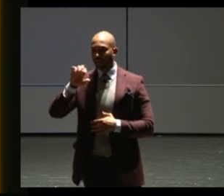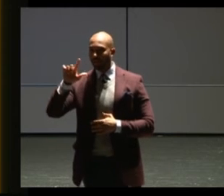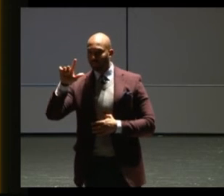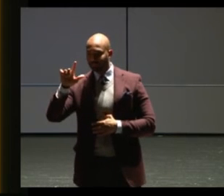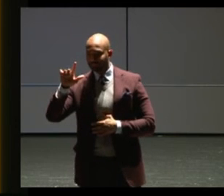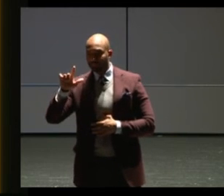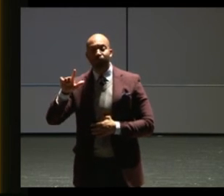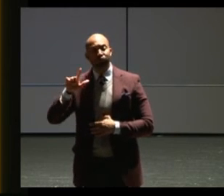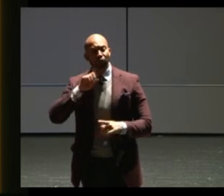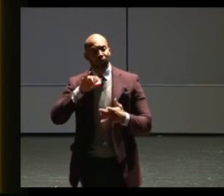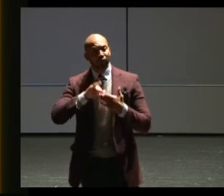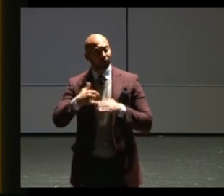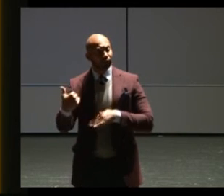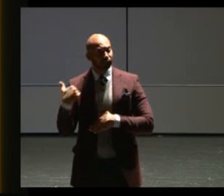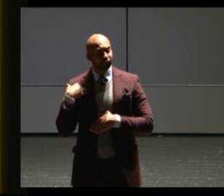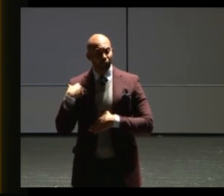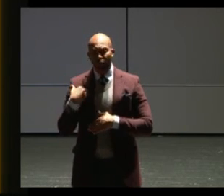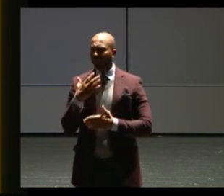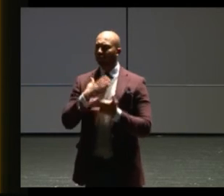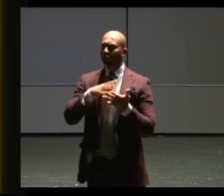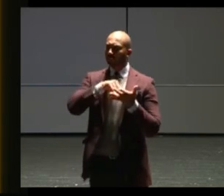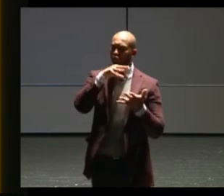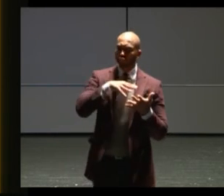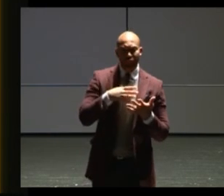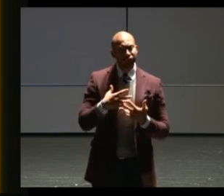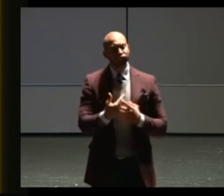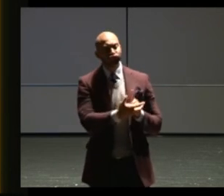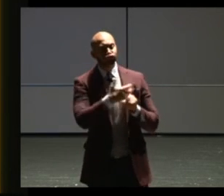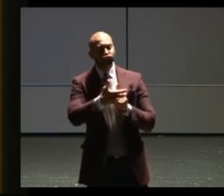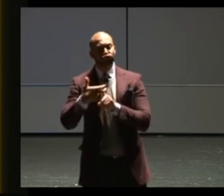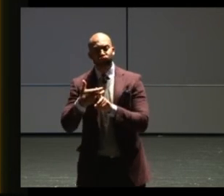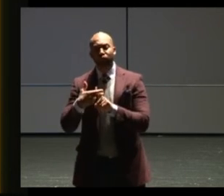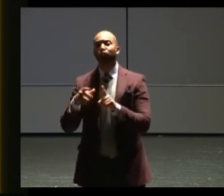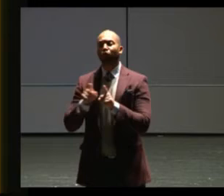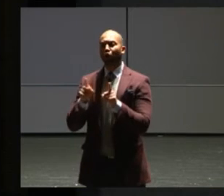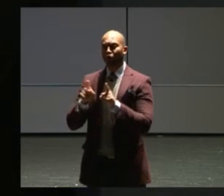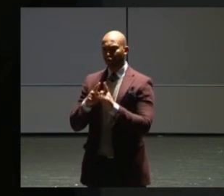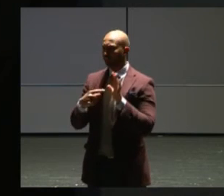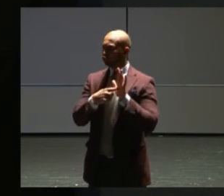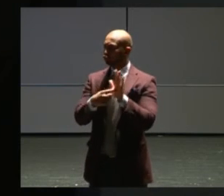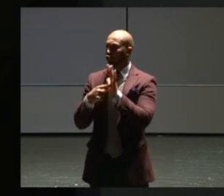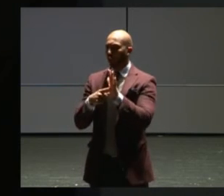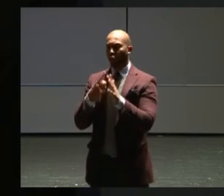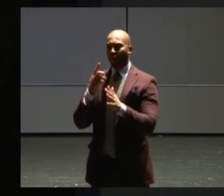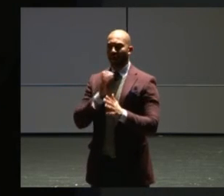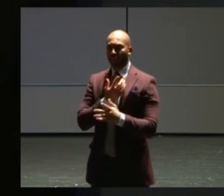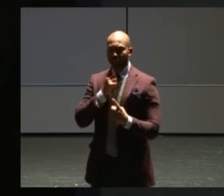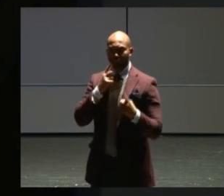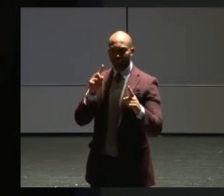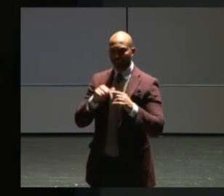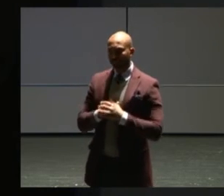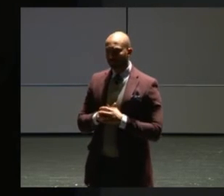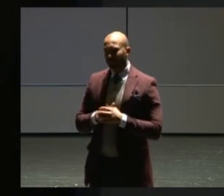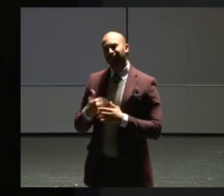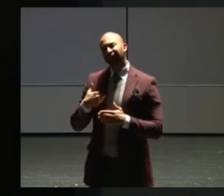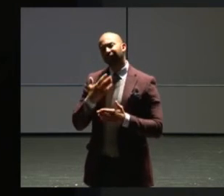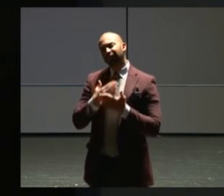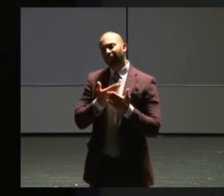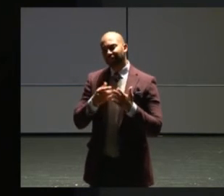terms of some of the things that they invited me to share and showcase. But I want to stress some points of